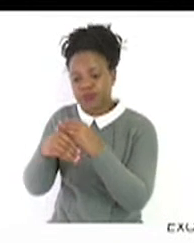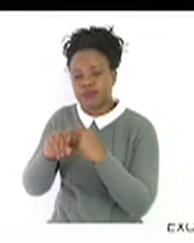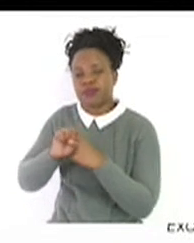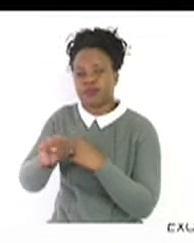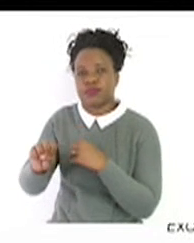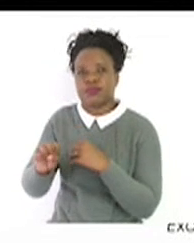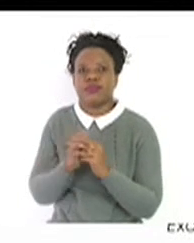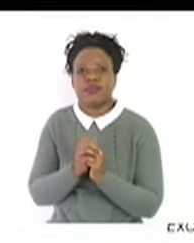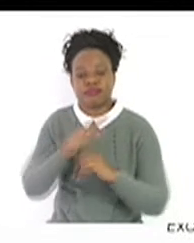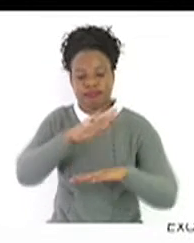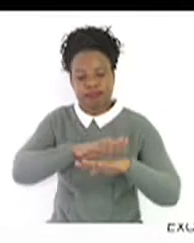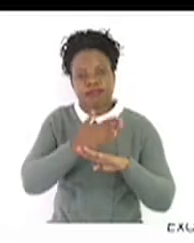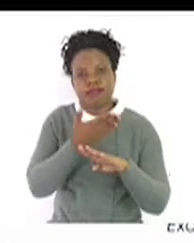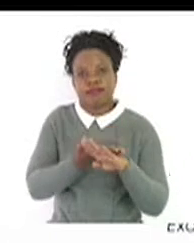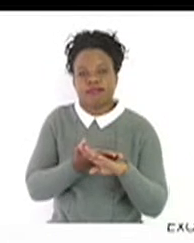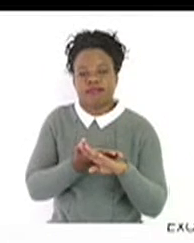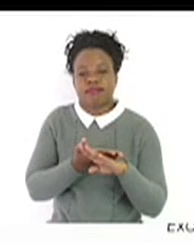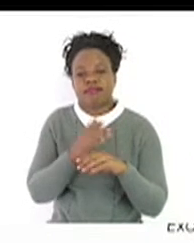Let's look at the examples.